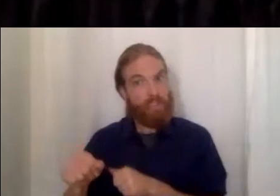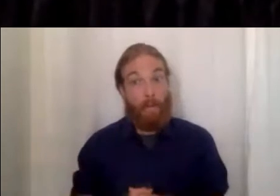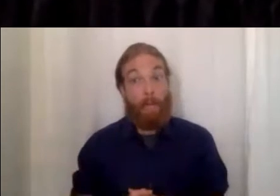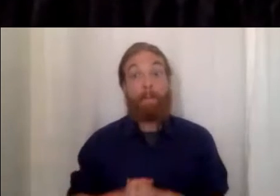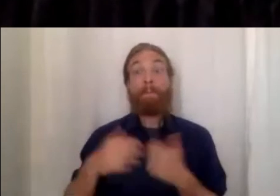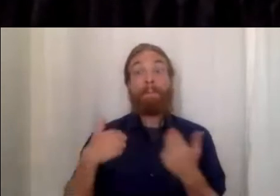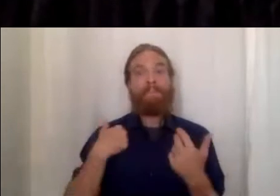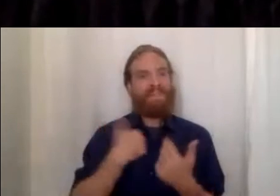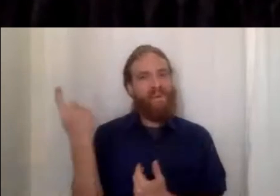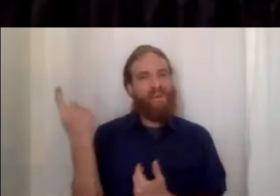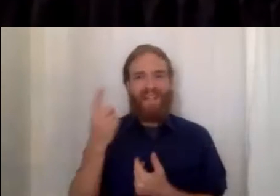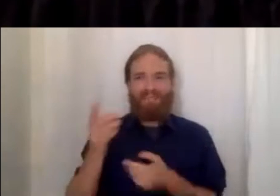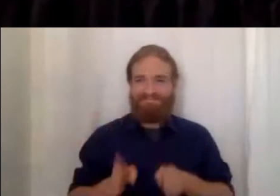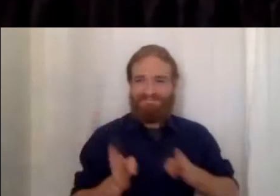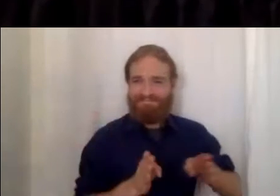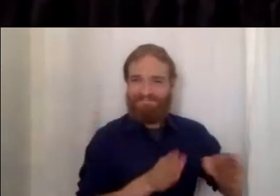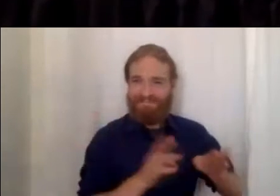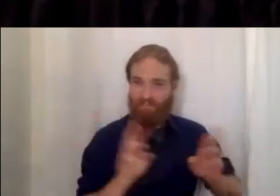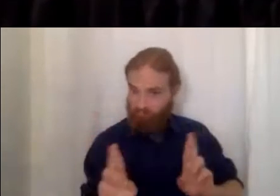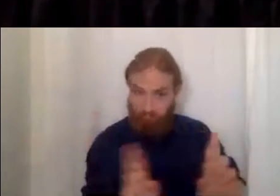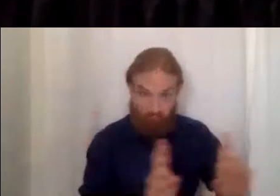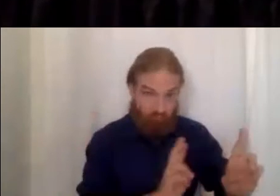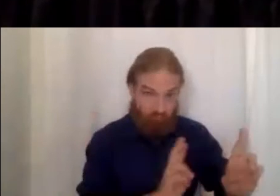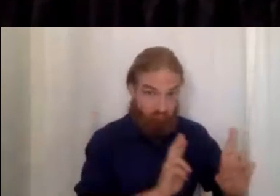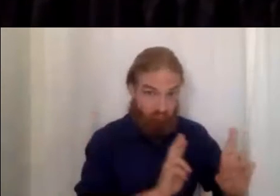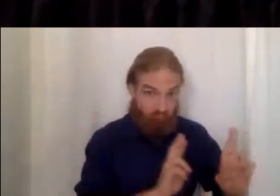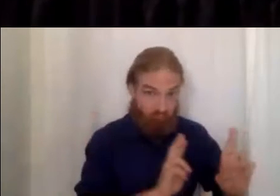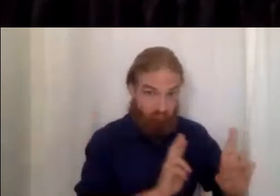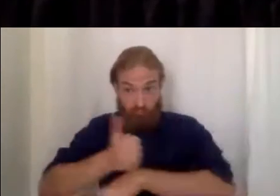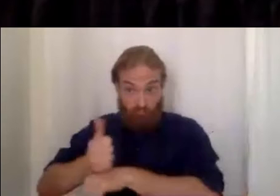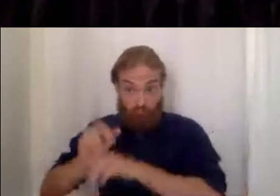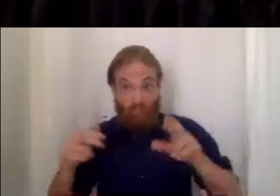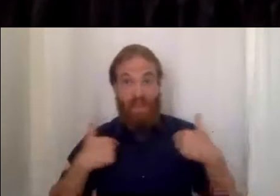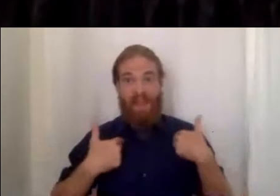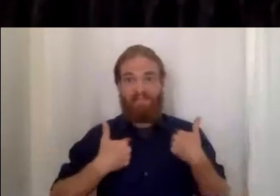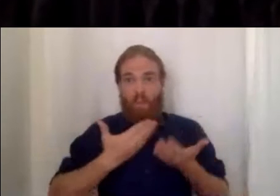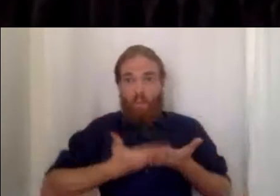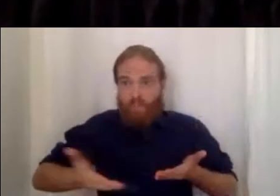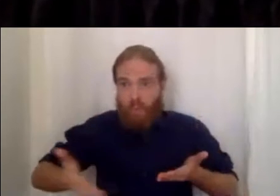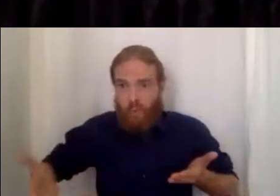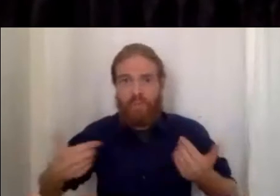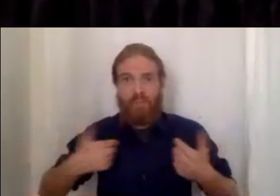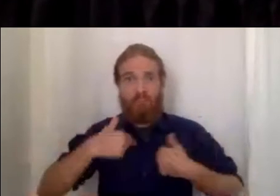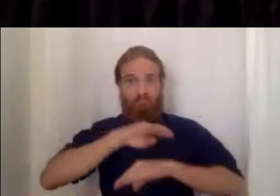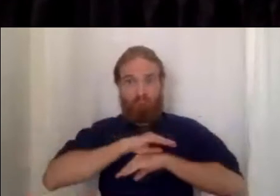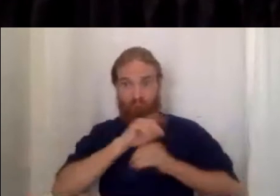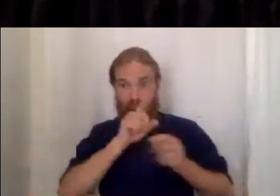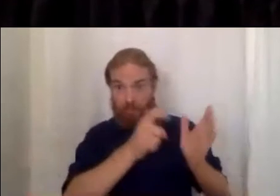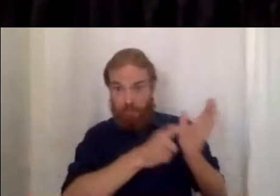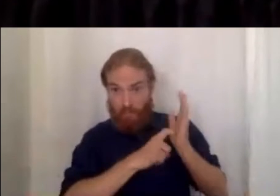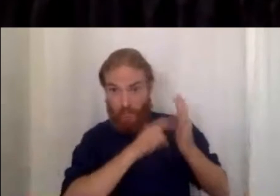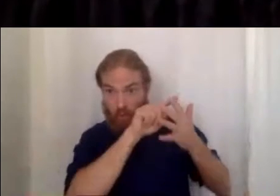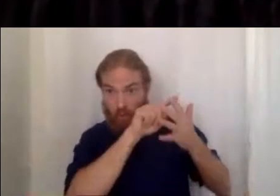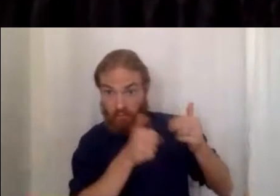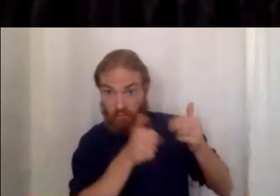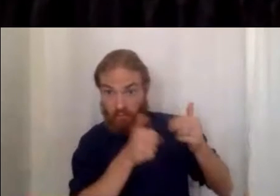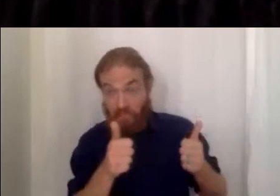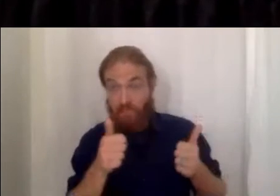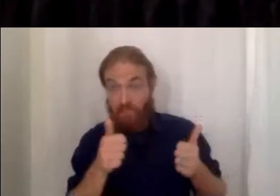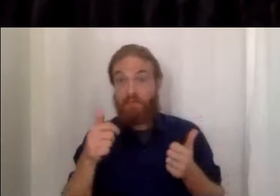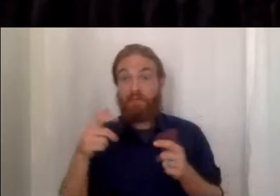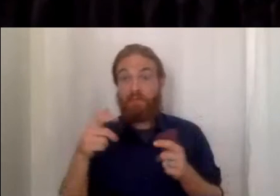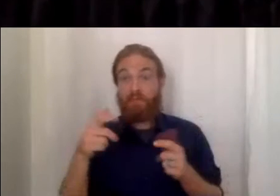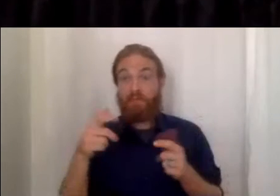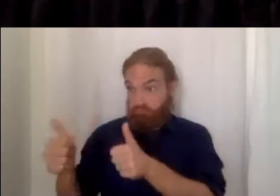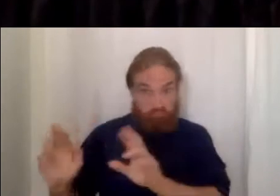the resources to meet the demands as they come about, if they're mandates. And also, Brenda's going to talk about how